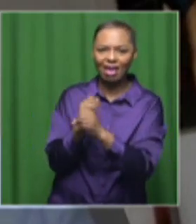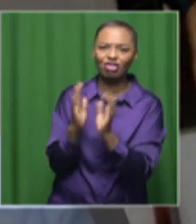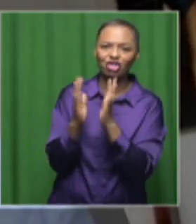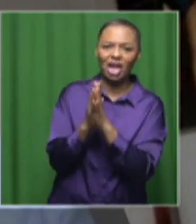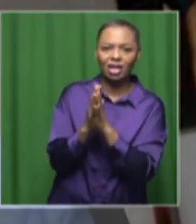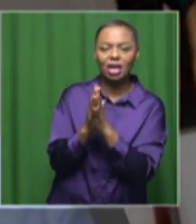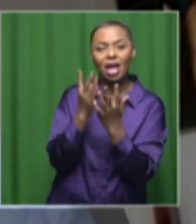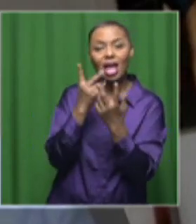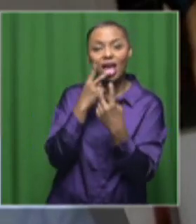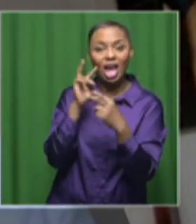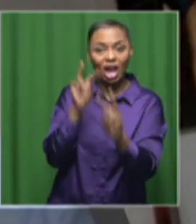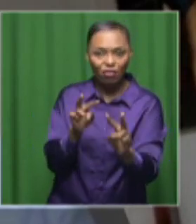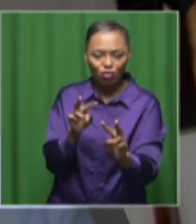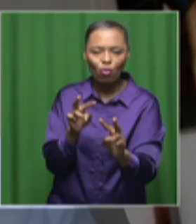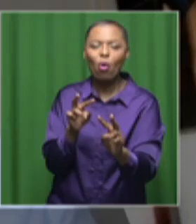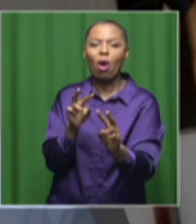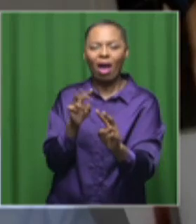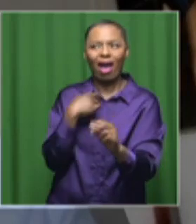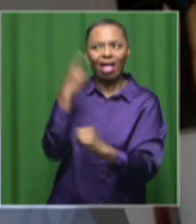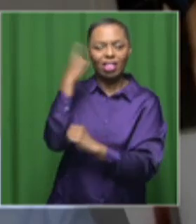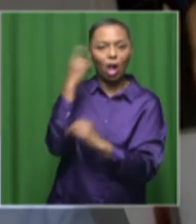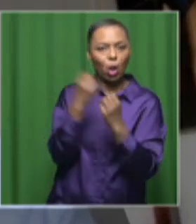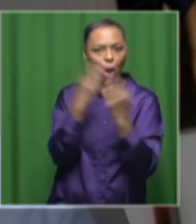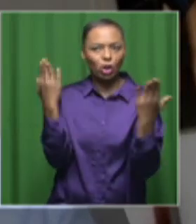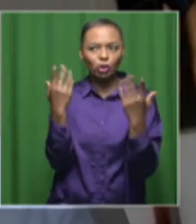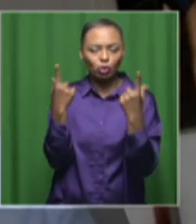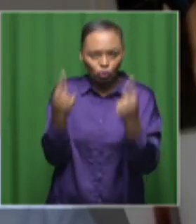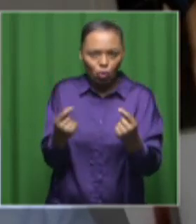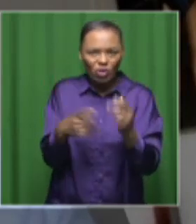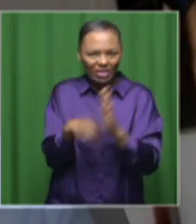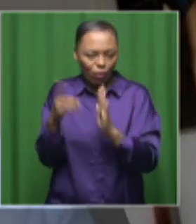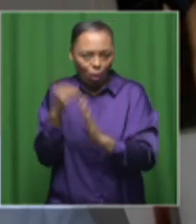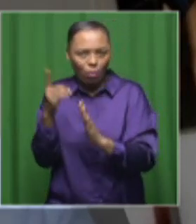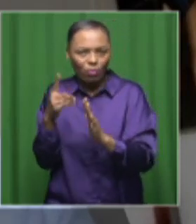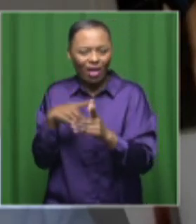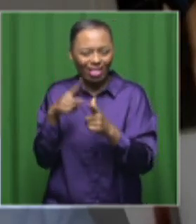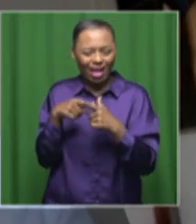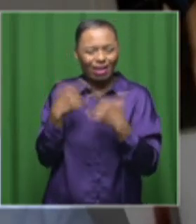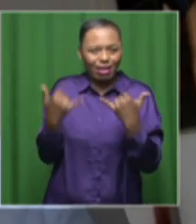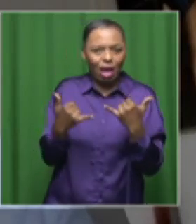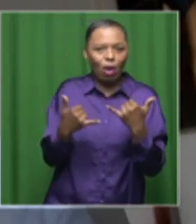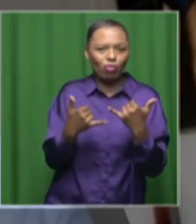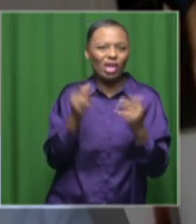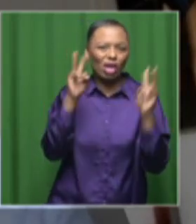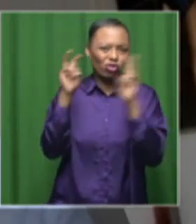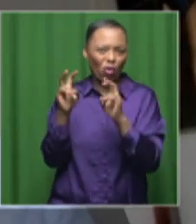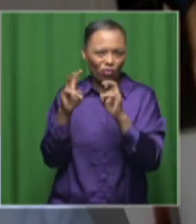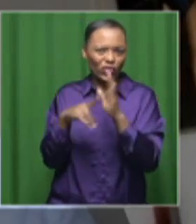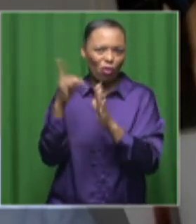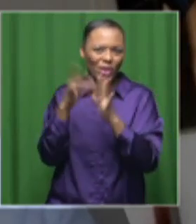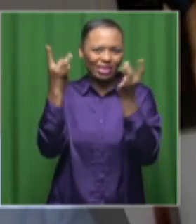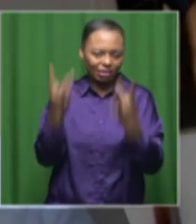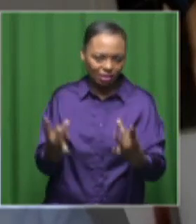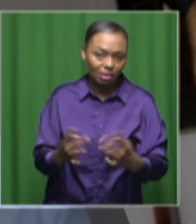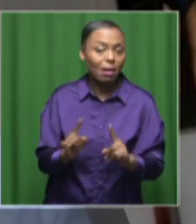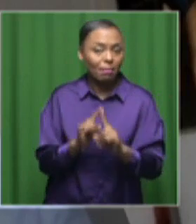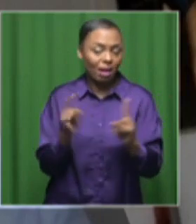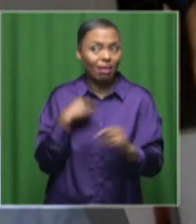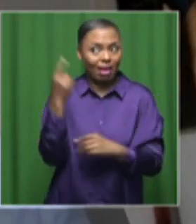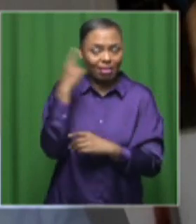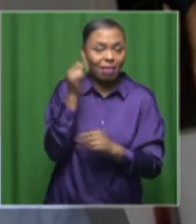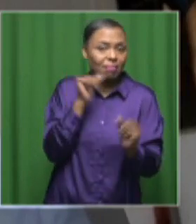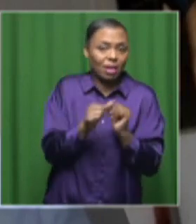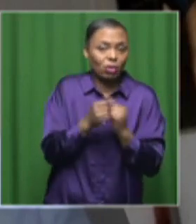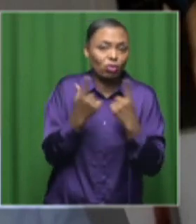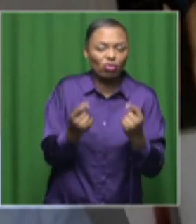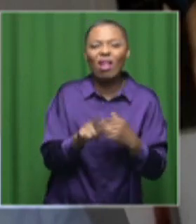we need to be doing a lot better to be able to improve the performance of the country in terms of its development statistics. But I'm sure we can pick on